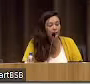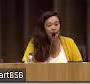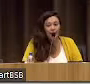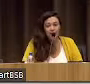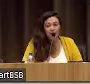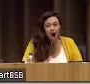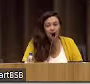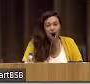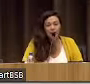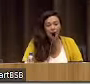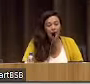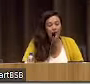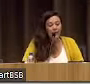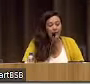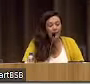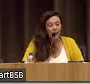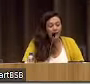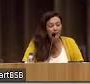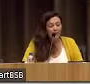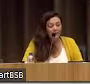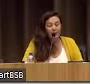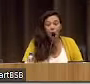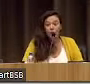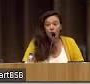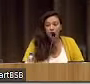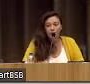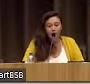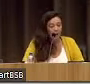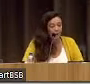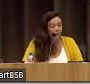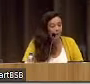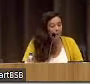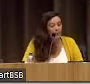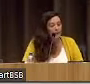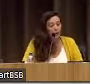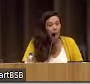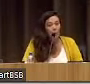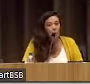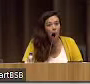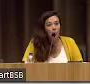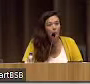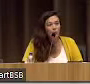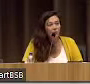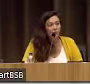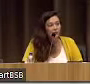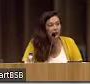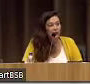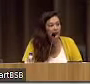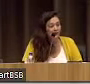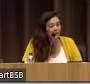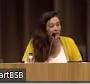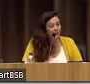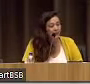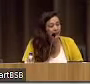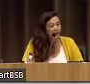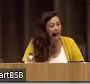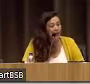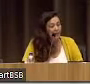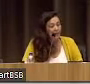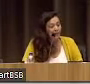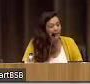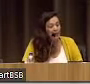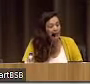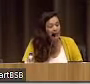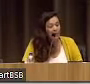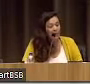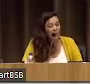in the horizon of 8 years strategy actions for digital health. So aligned